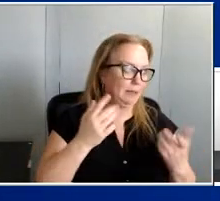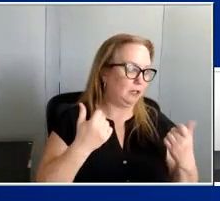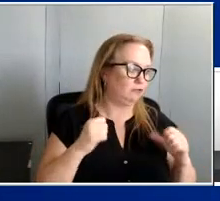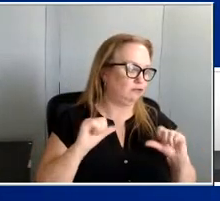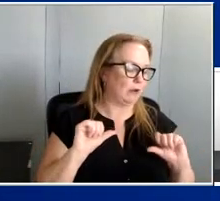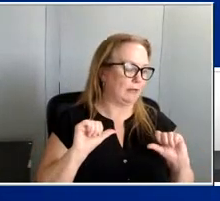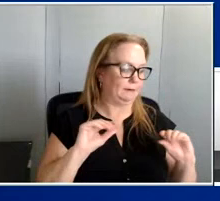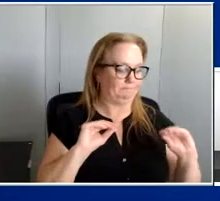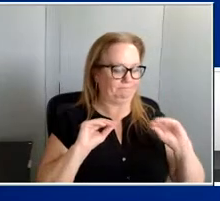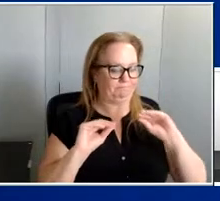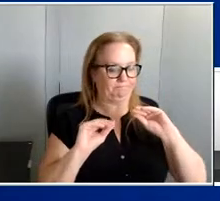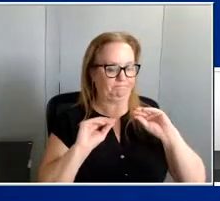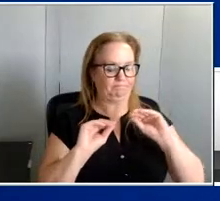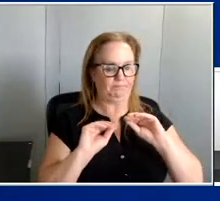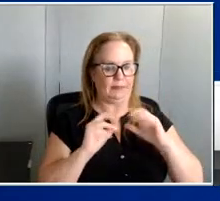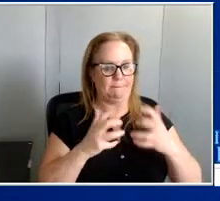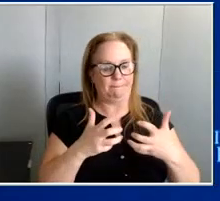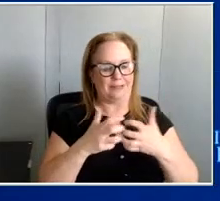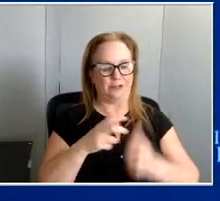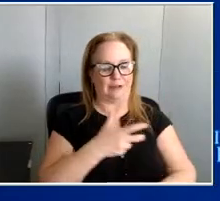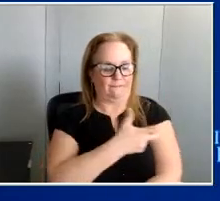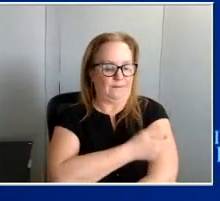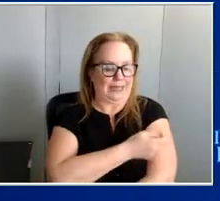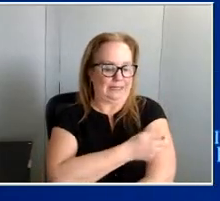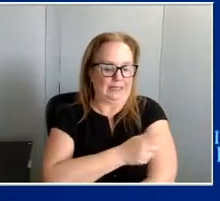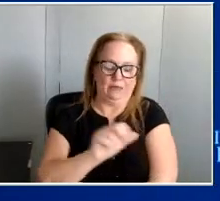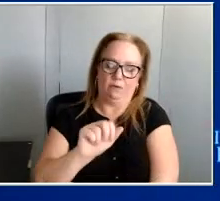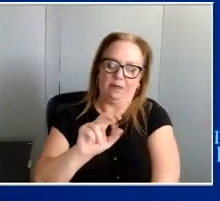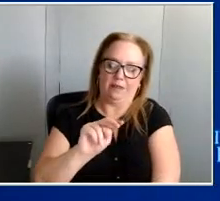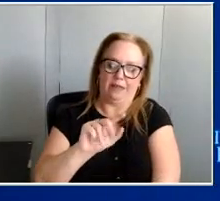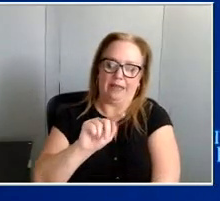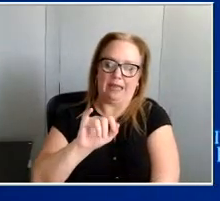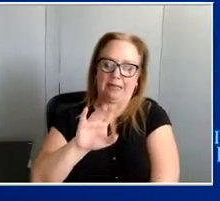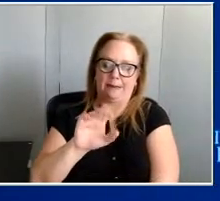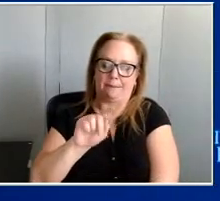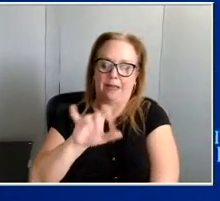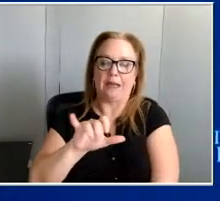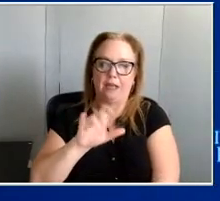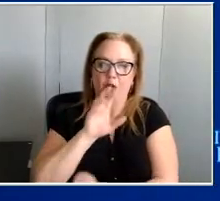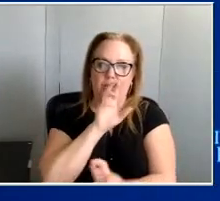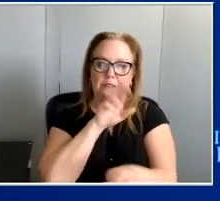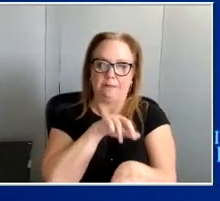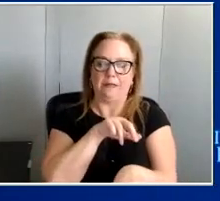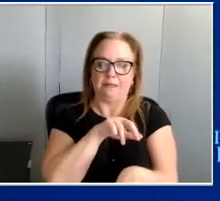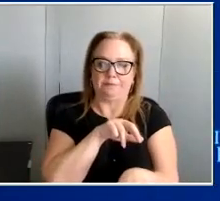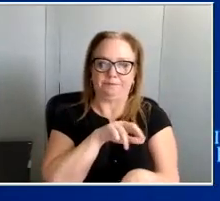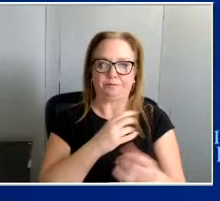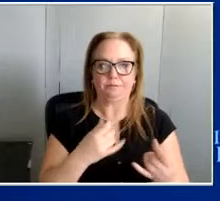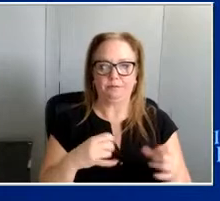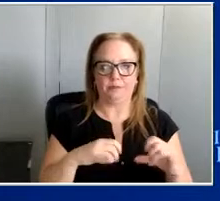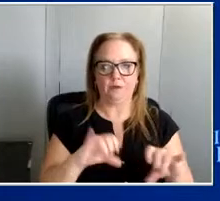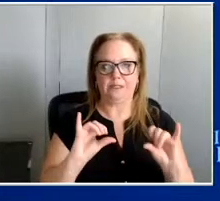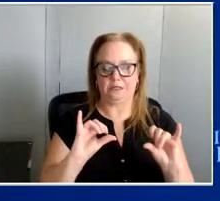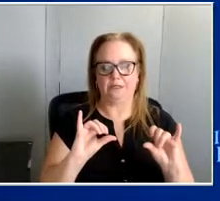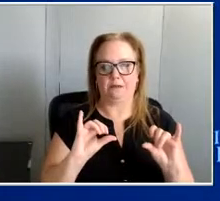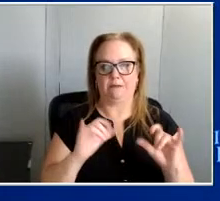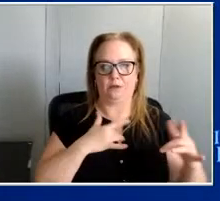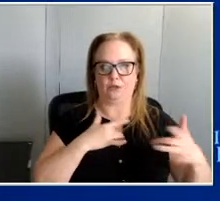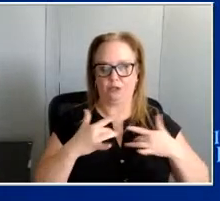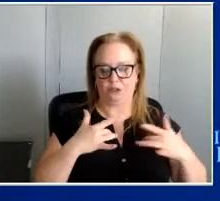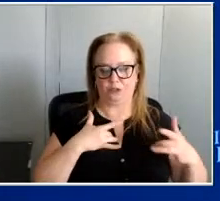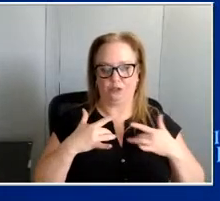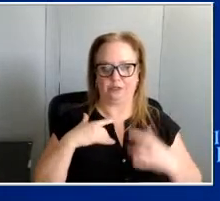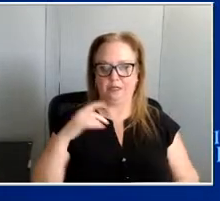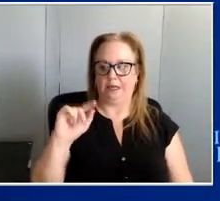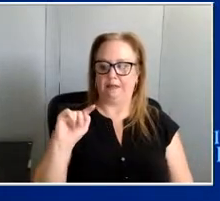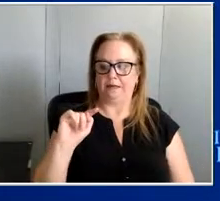tailor a vaccine with an antibody immune response is certainly reasonable. We still have all of those conserved T cell